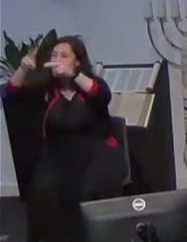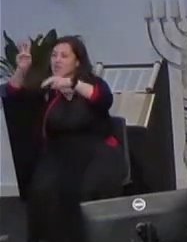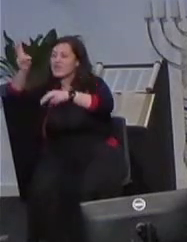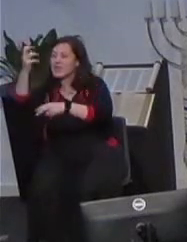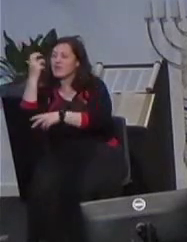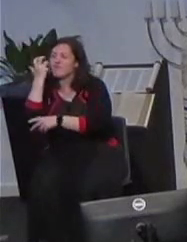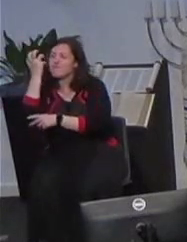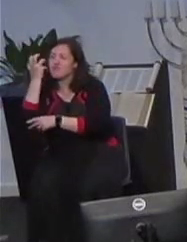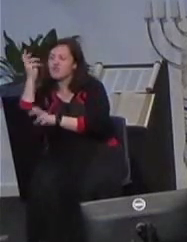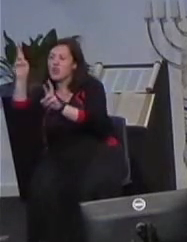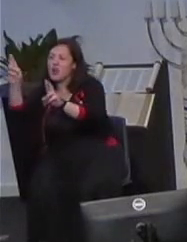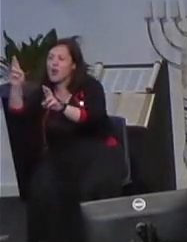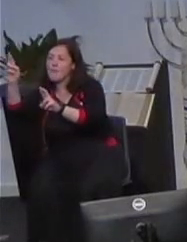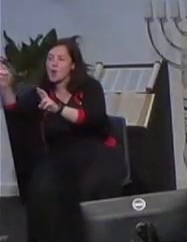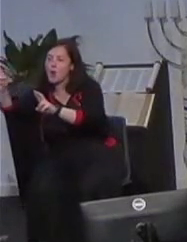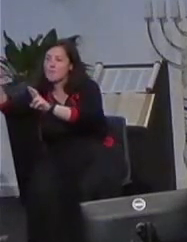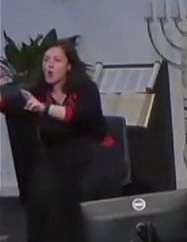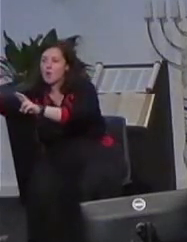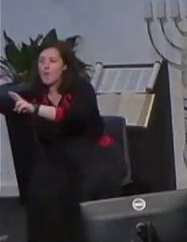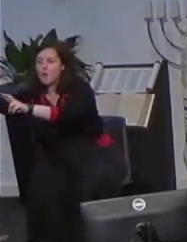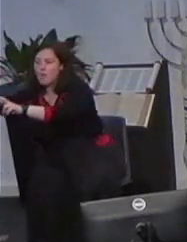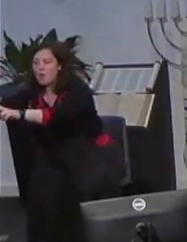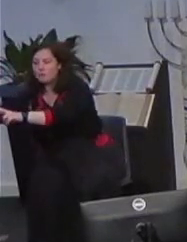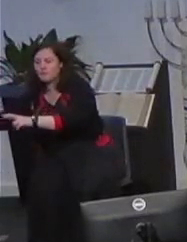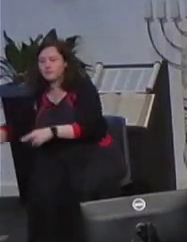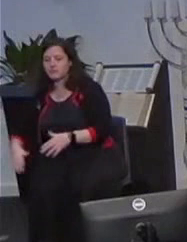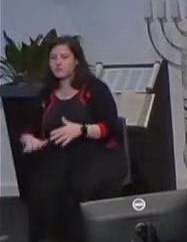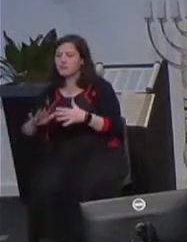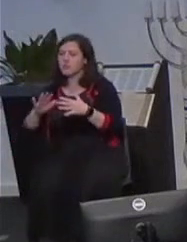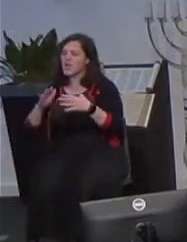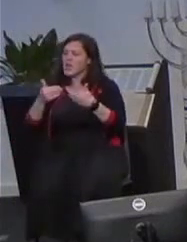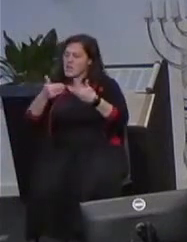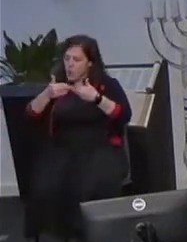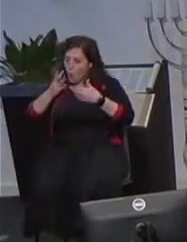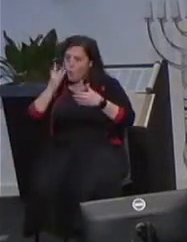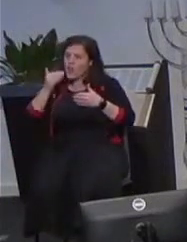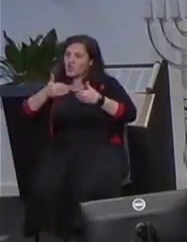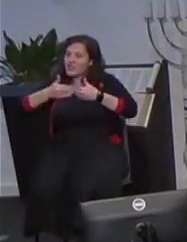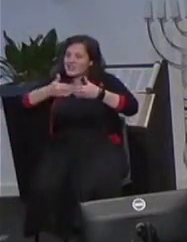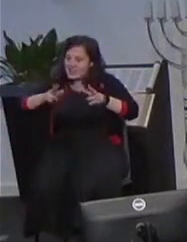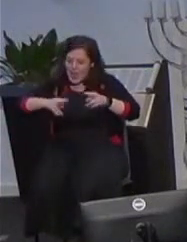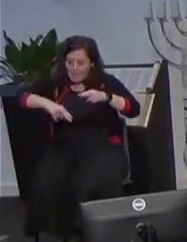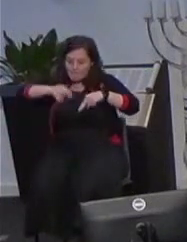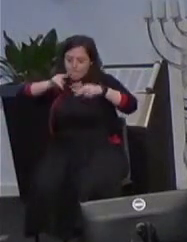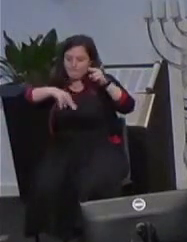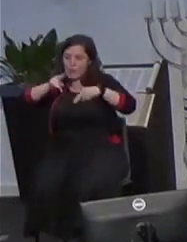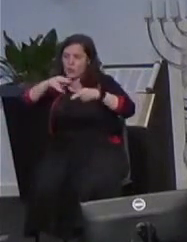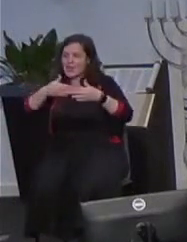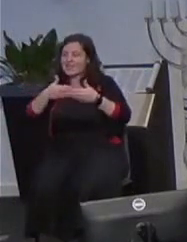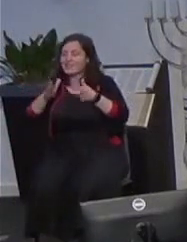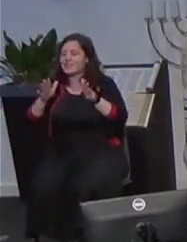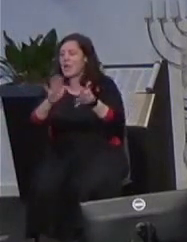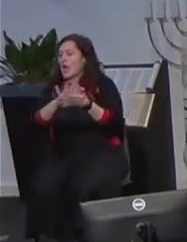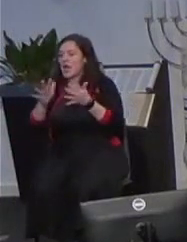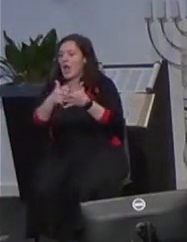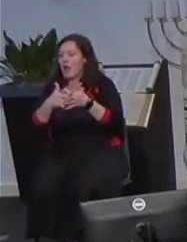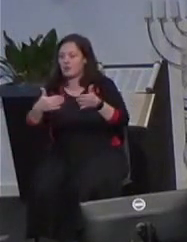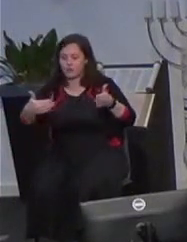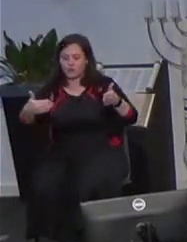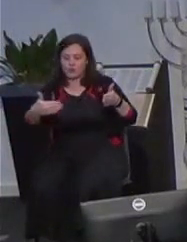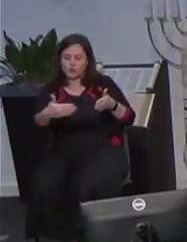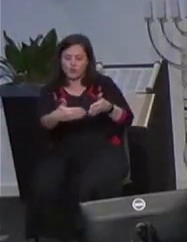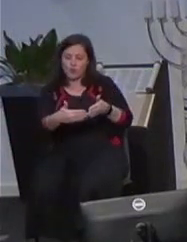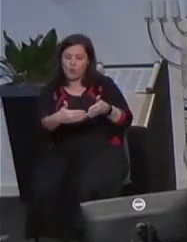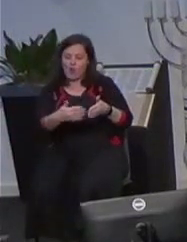a cornerstone. That's where you've got to start. And so you can see there's a cornerstone on